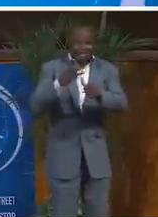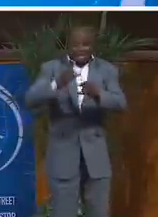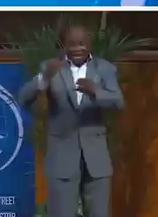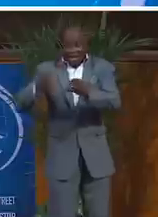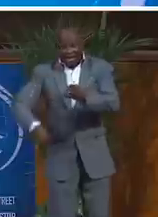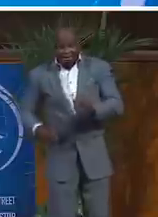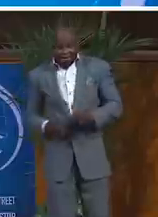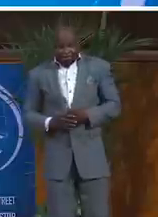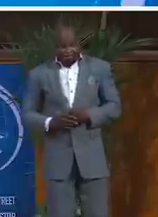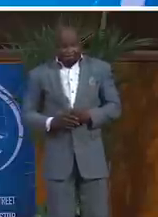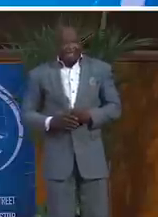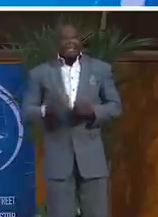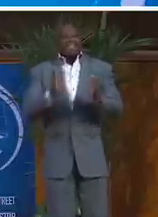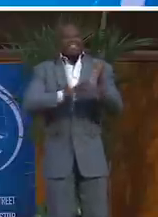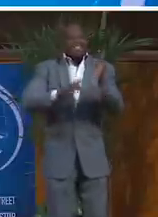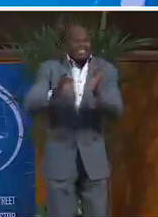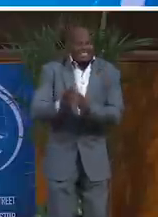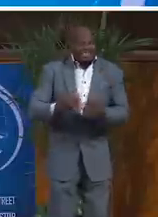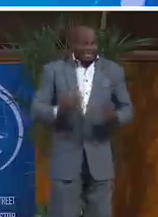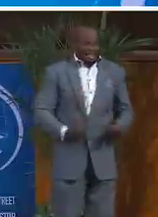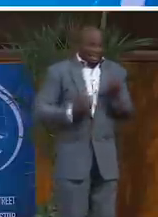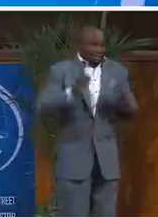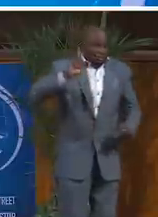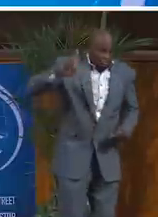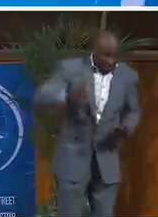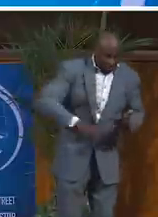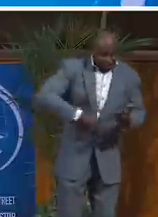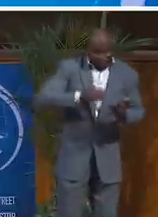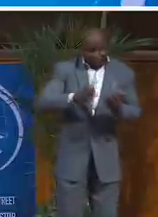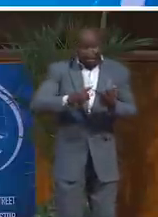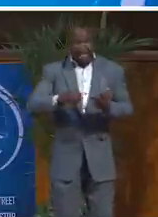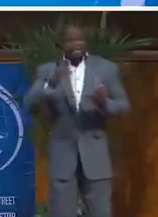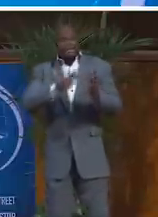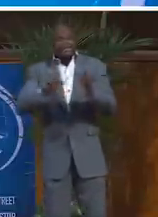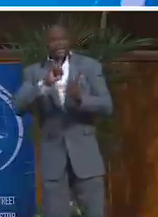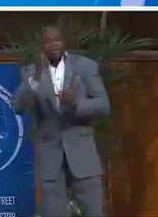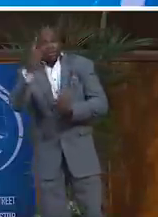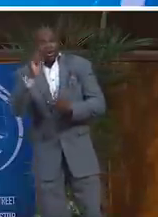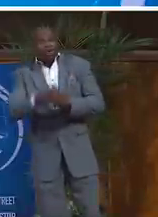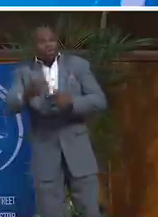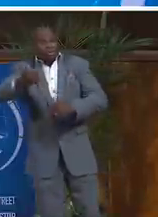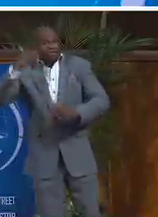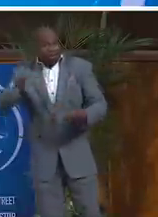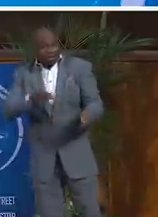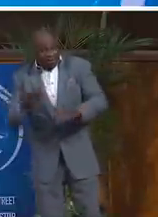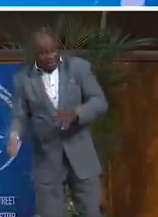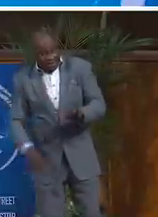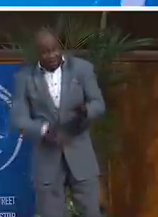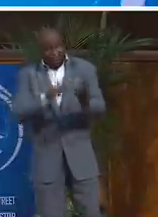last. I am the living one. I am the one who was dead.